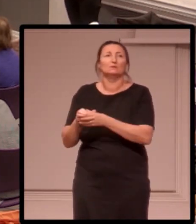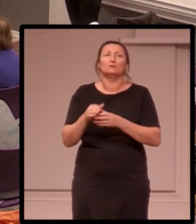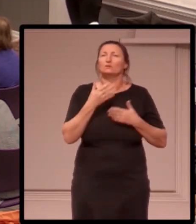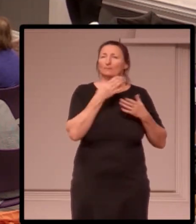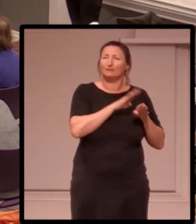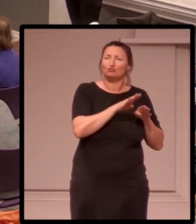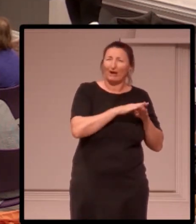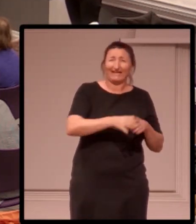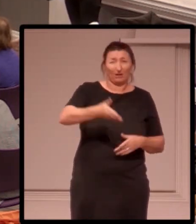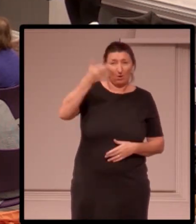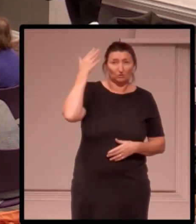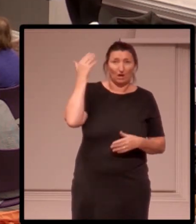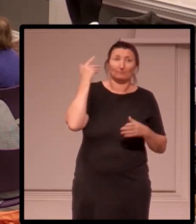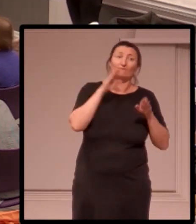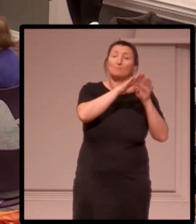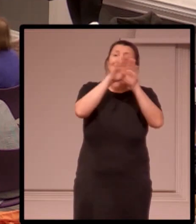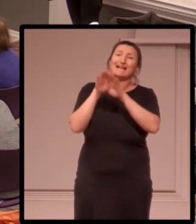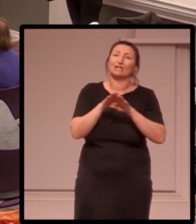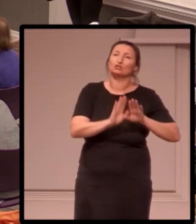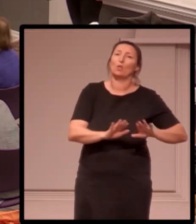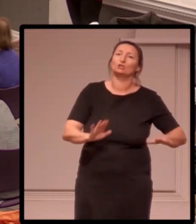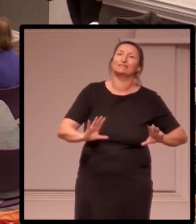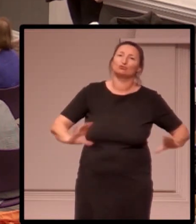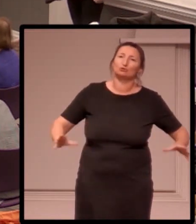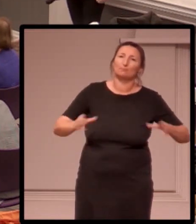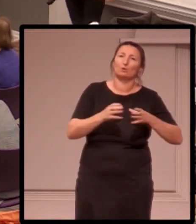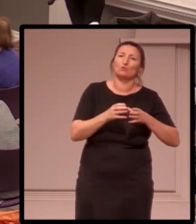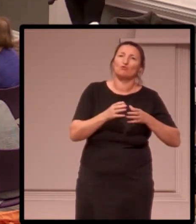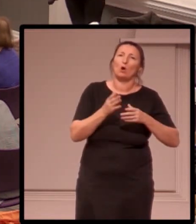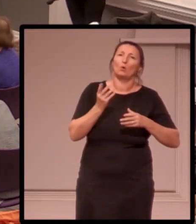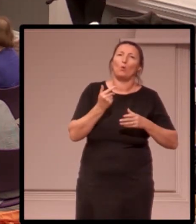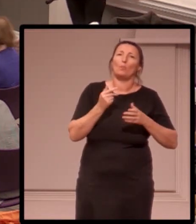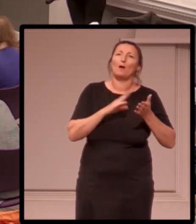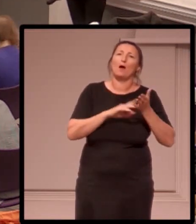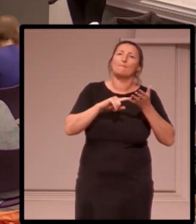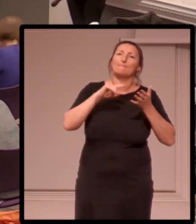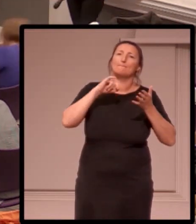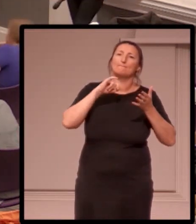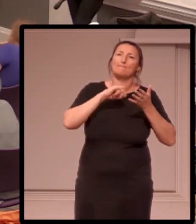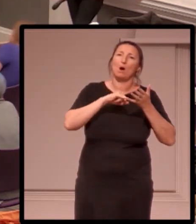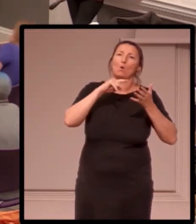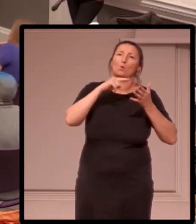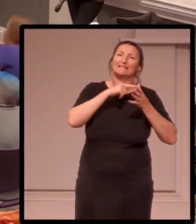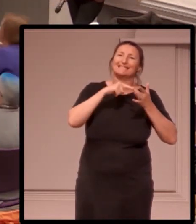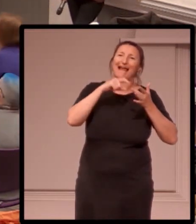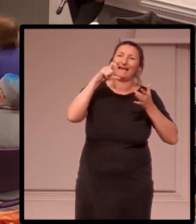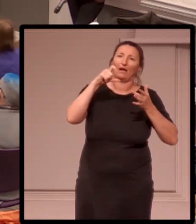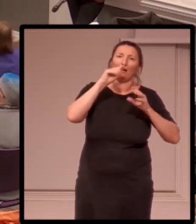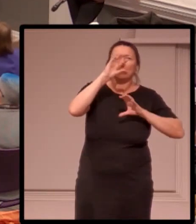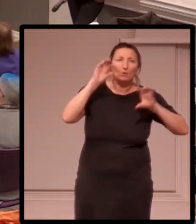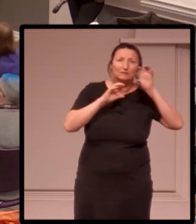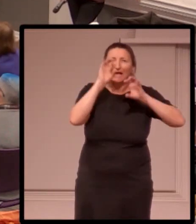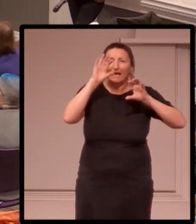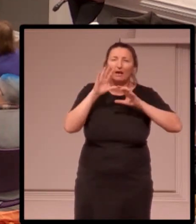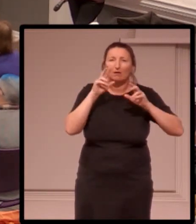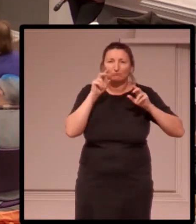ages ago was from the National Children's Bureau on something called the Mosaic approach, which is a way that you can actually work, and it's predominantly